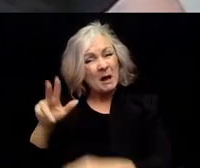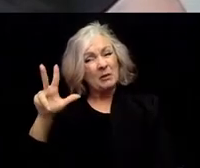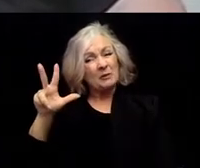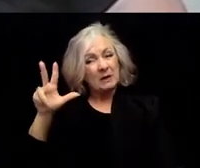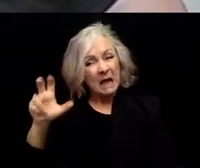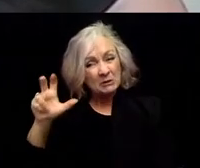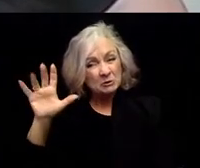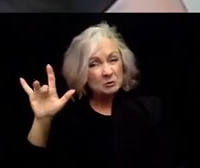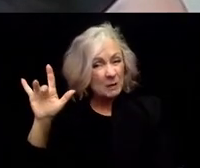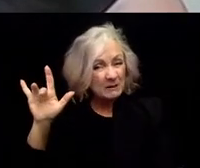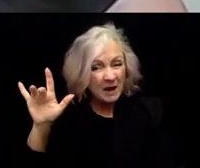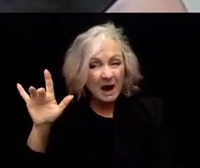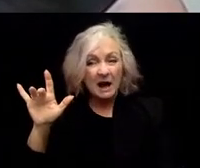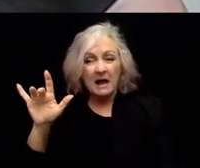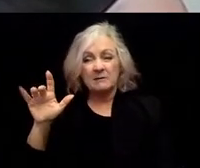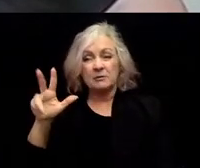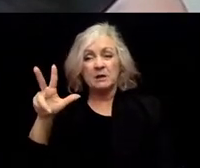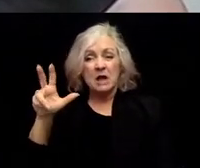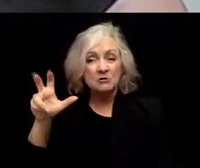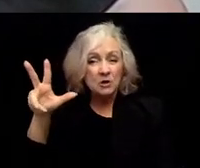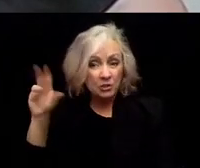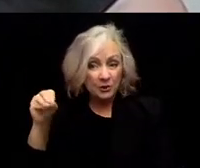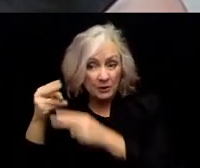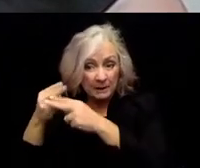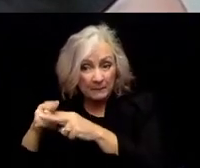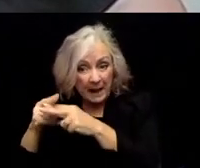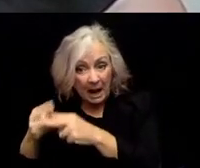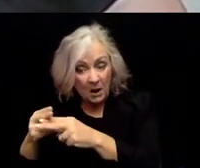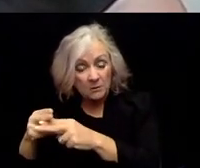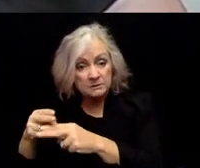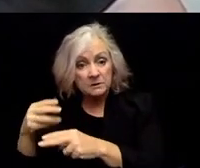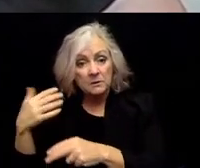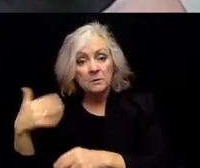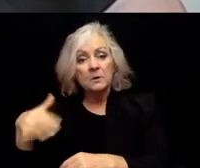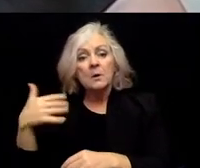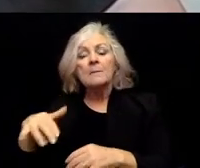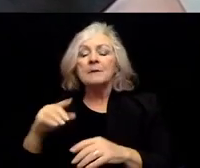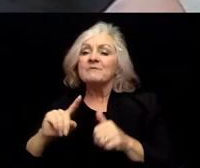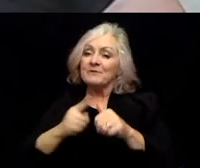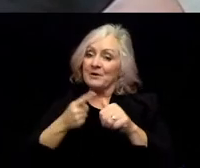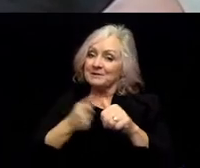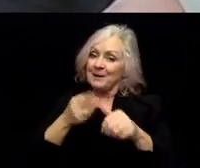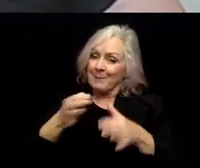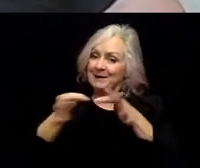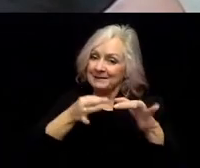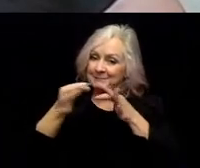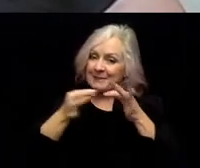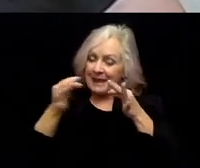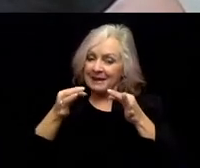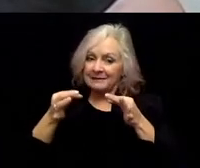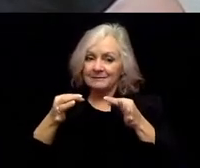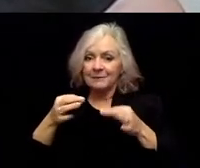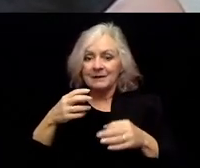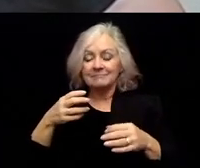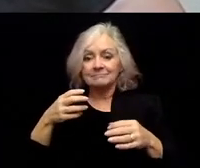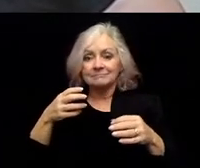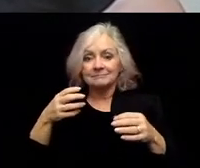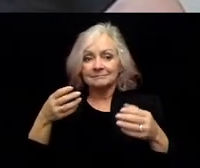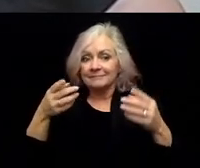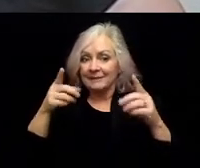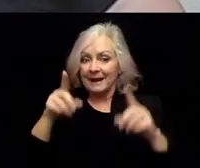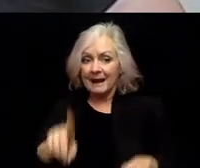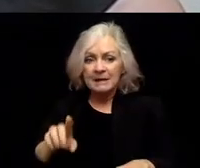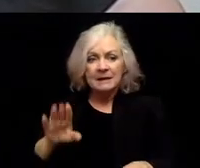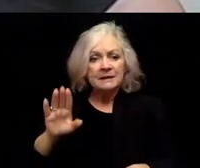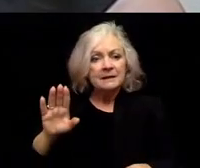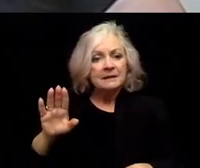job. One of the biggest challenges, I'm going to go to an aha moment with you, is basically his very, very first